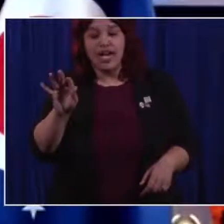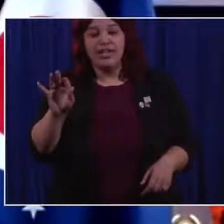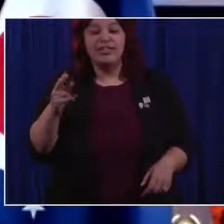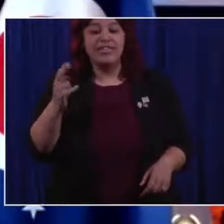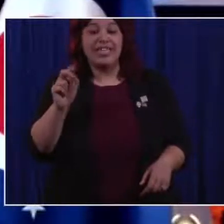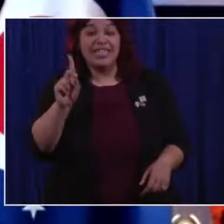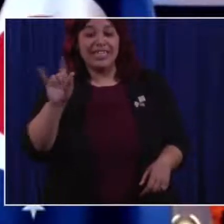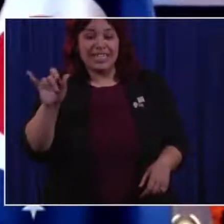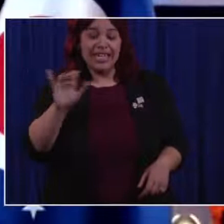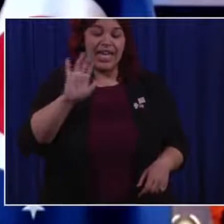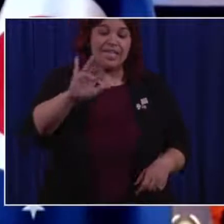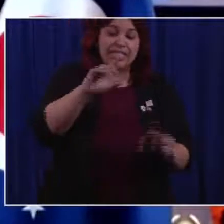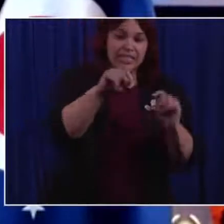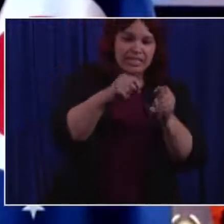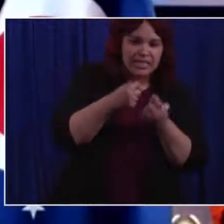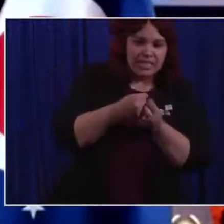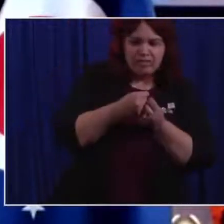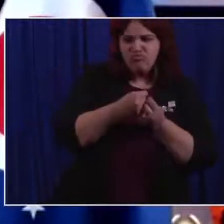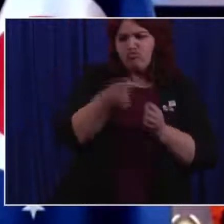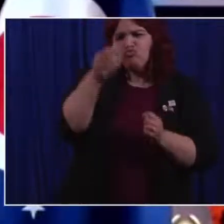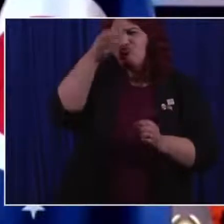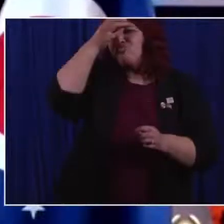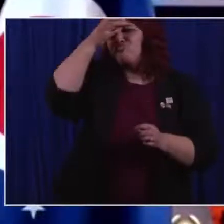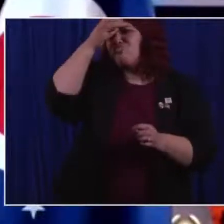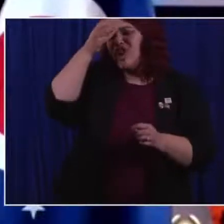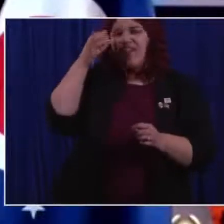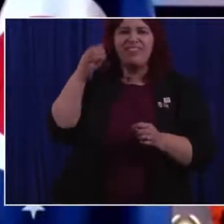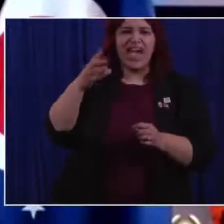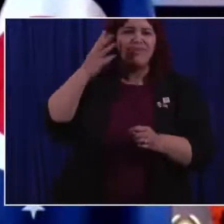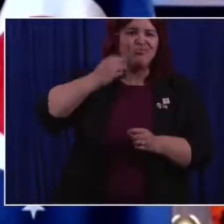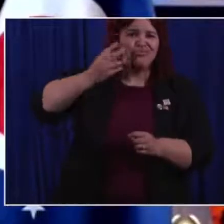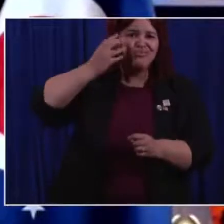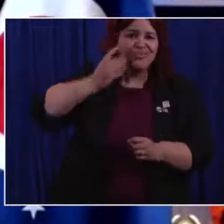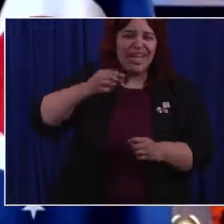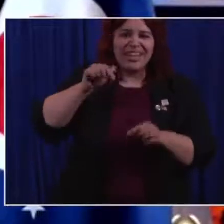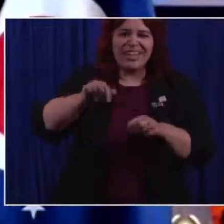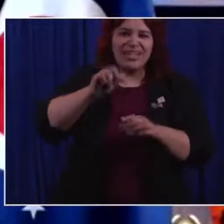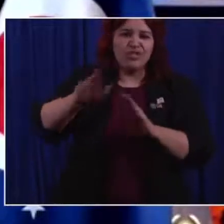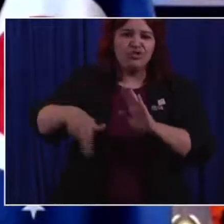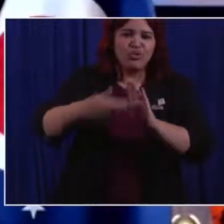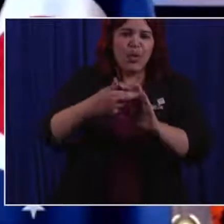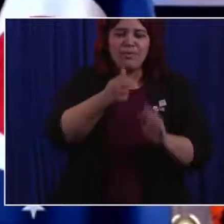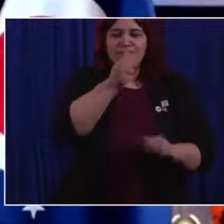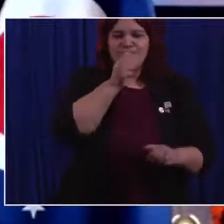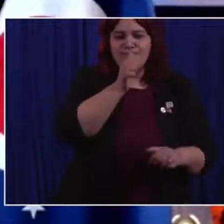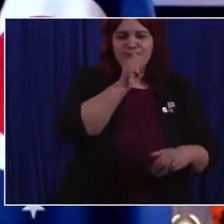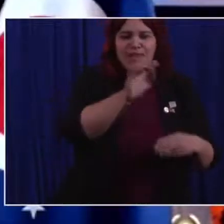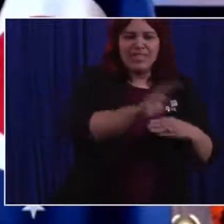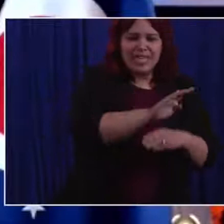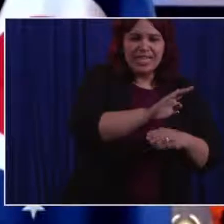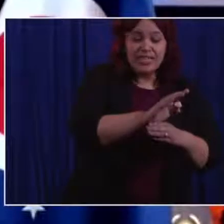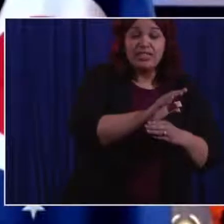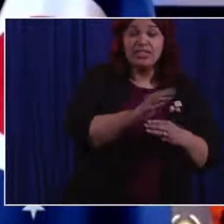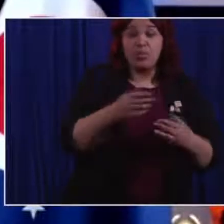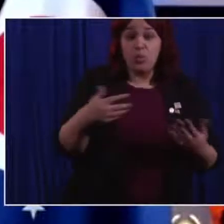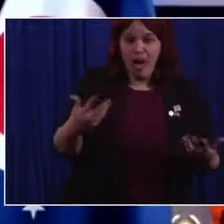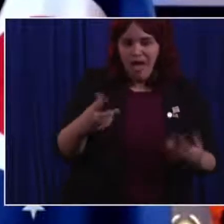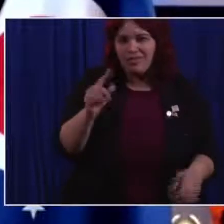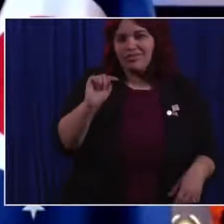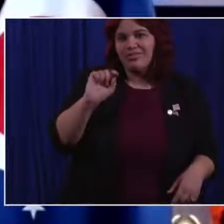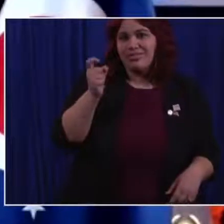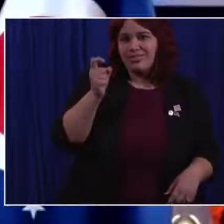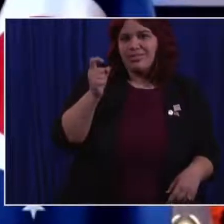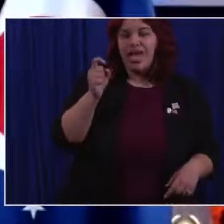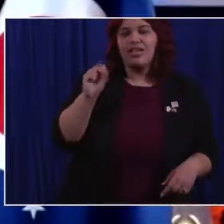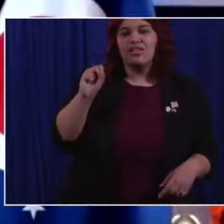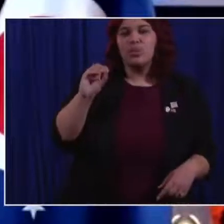are some of the top people that have done this in the private sector at managing tech solutions, and so it's great to